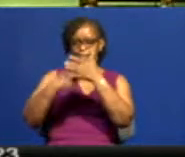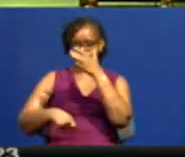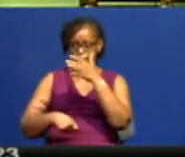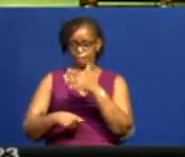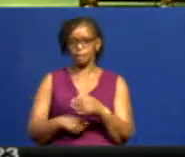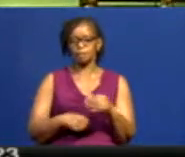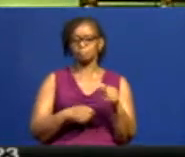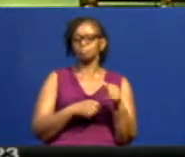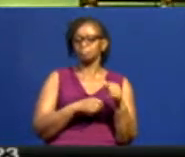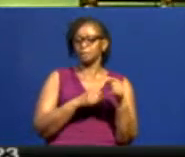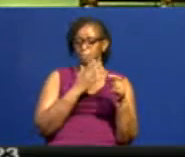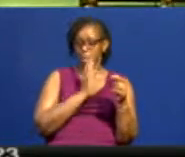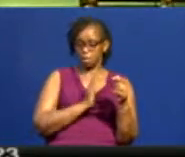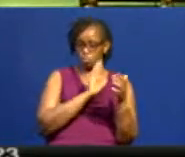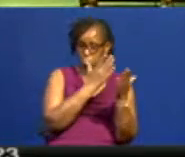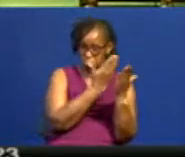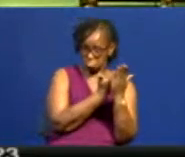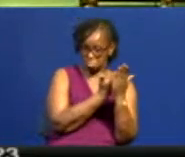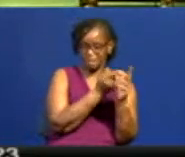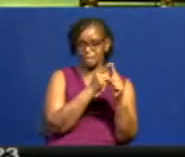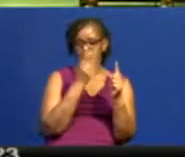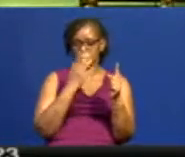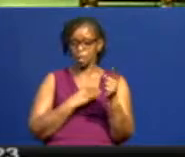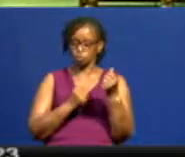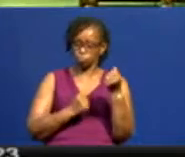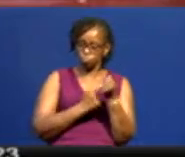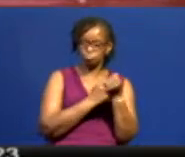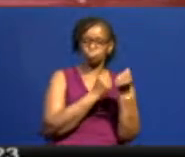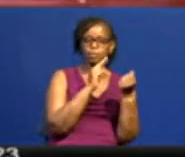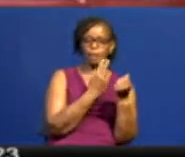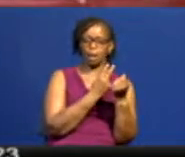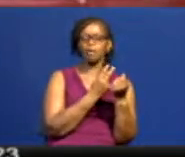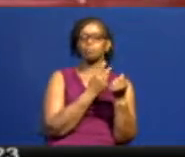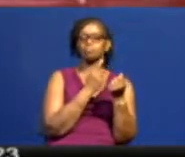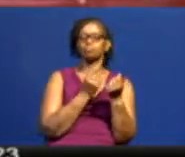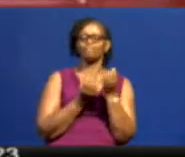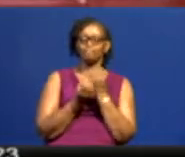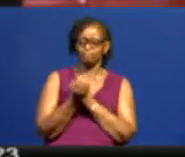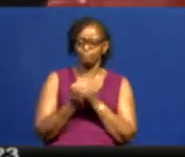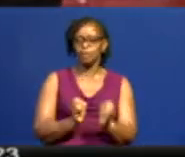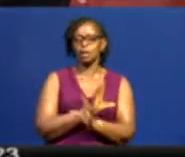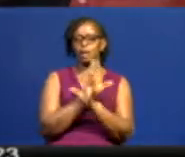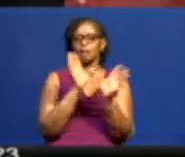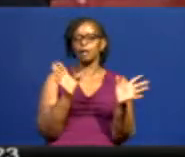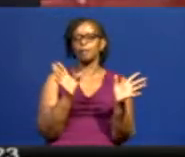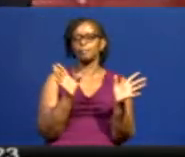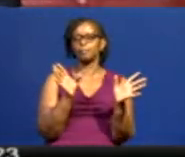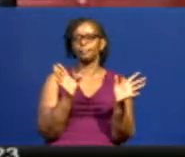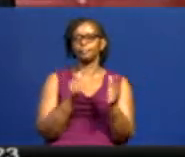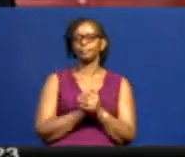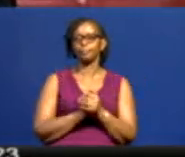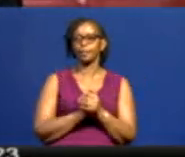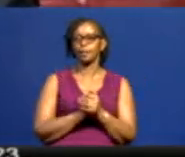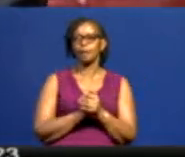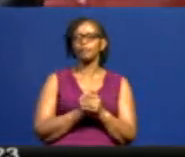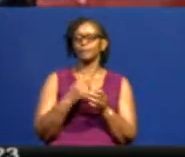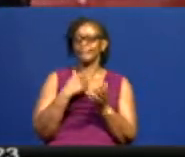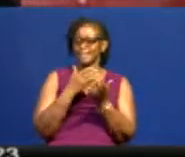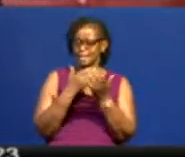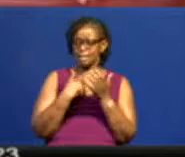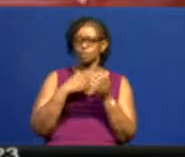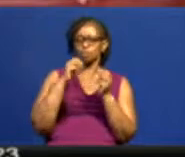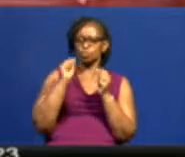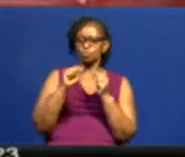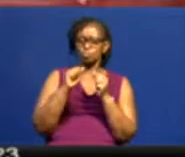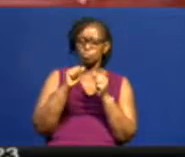have articulated very well that unless we have predictability in the tax regimes, we dissuade a country to